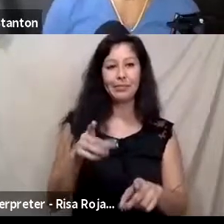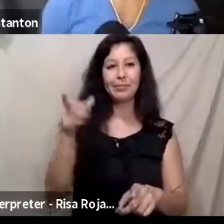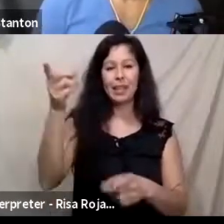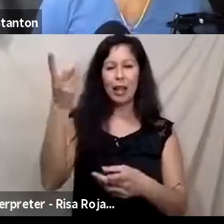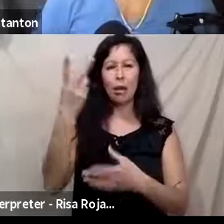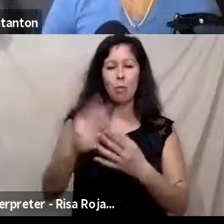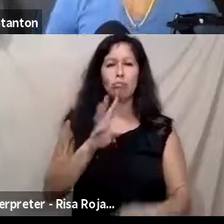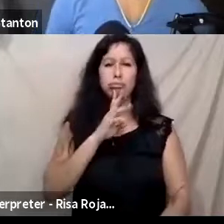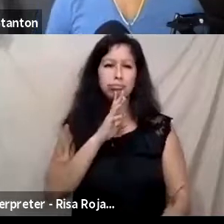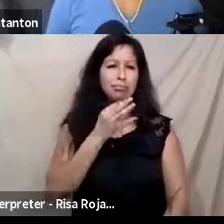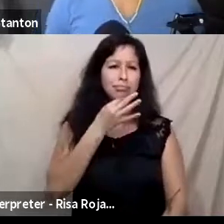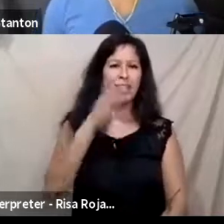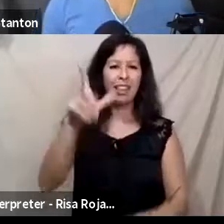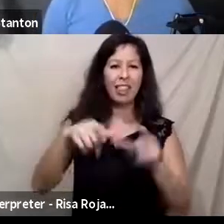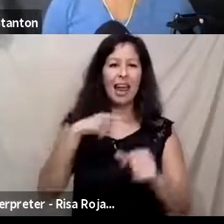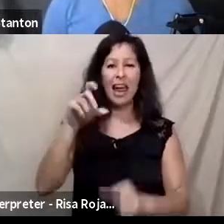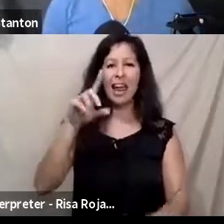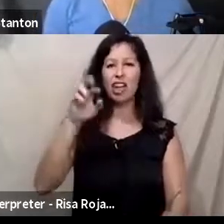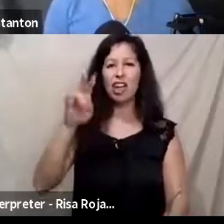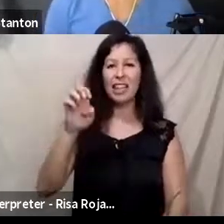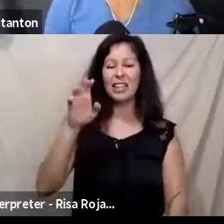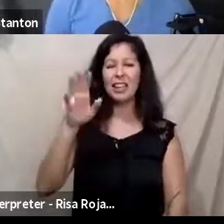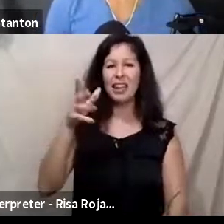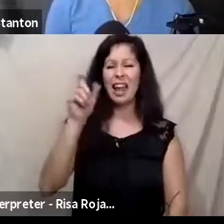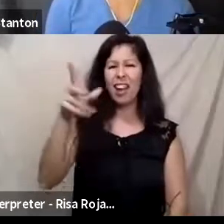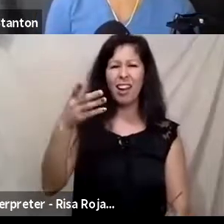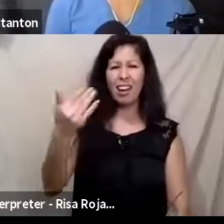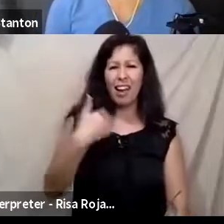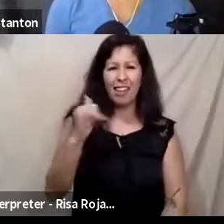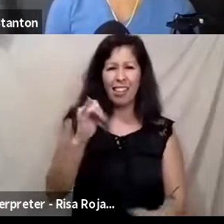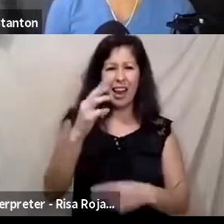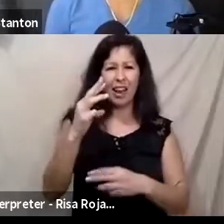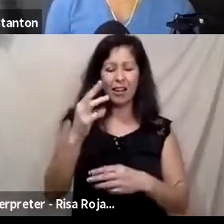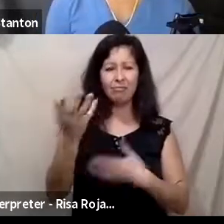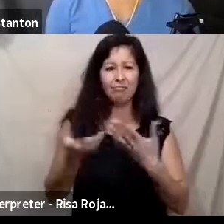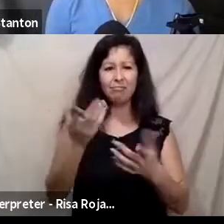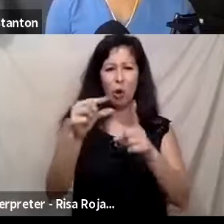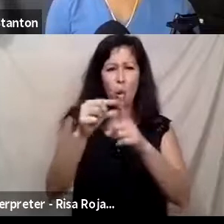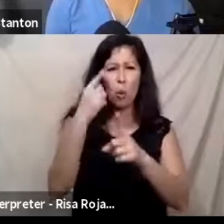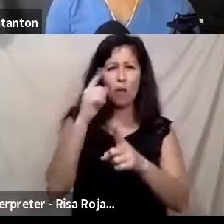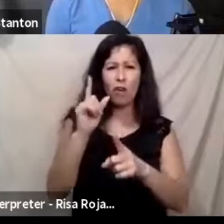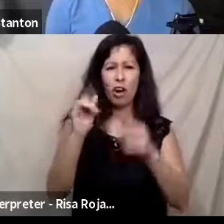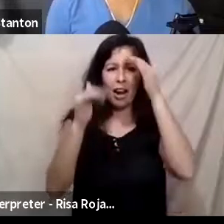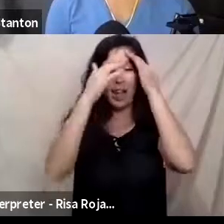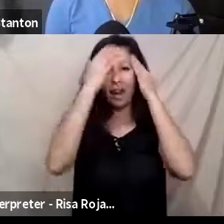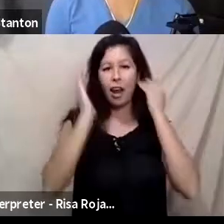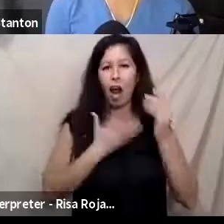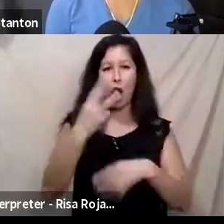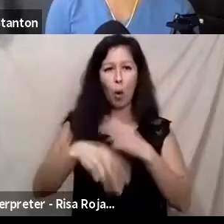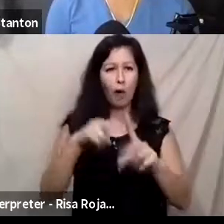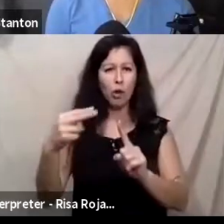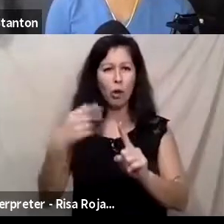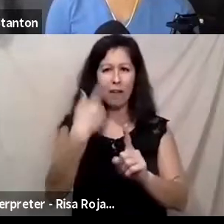speaker. And I was asking Ernie, I said, what is there like a word for our kind of worldview?